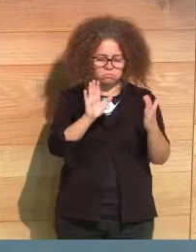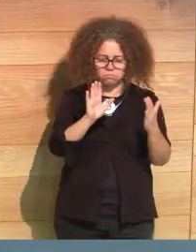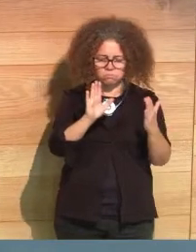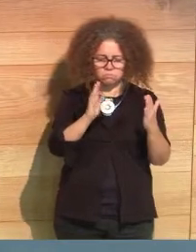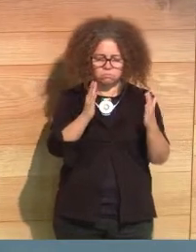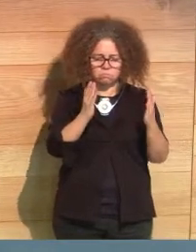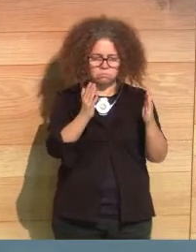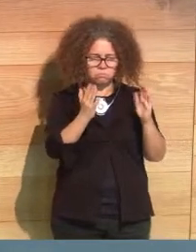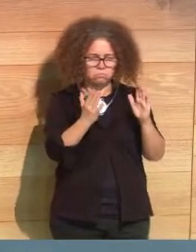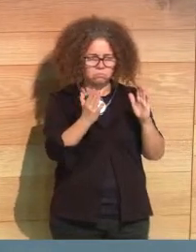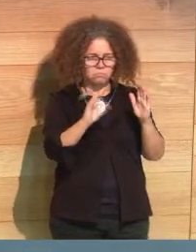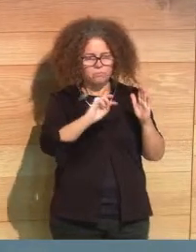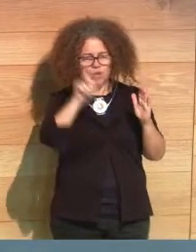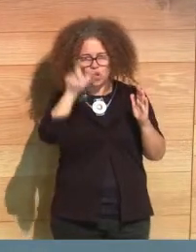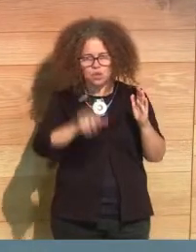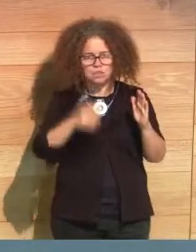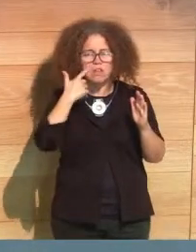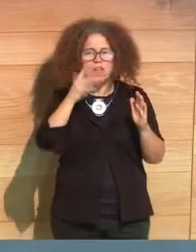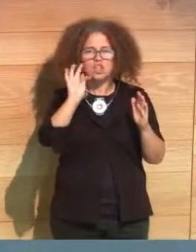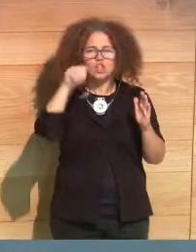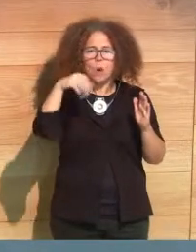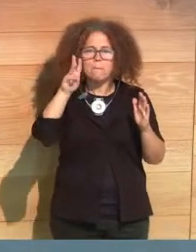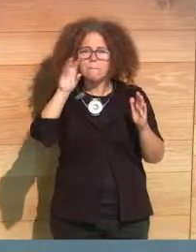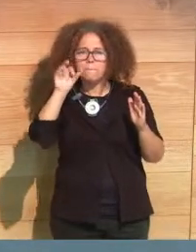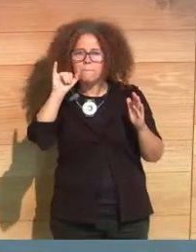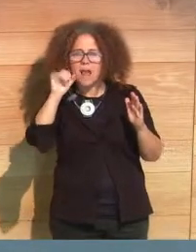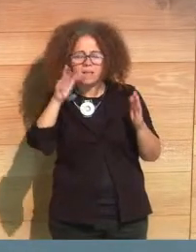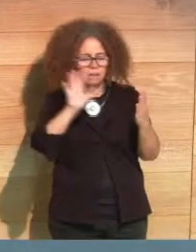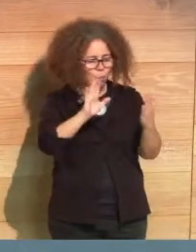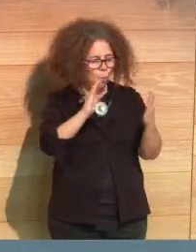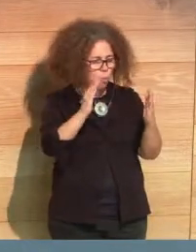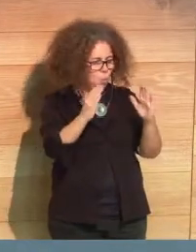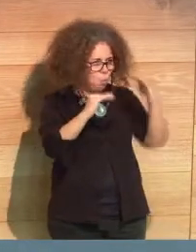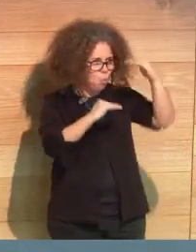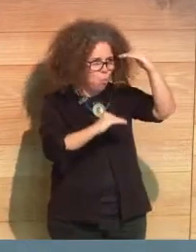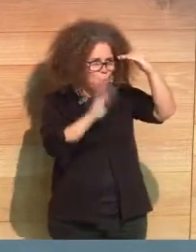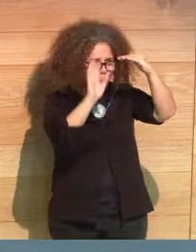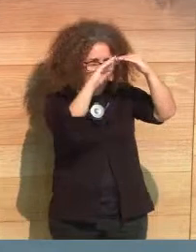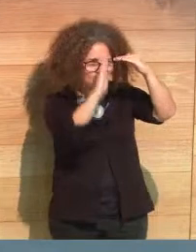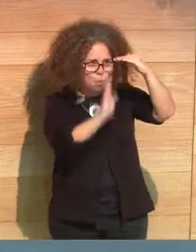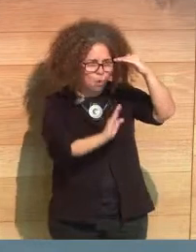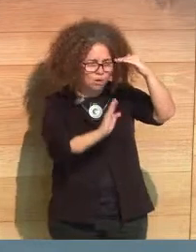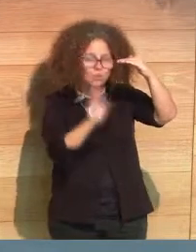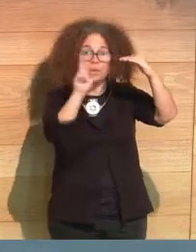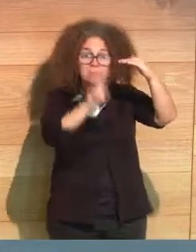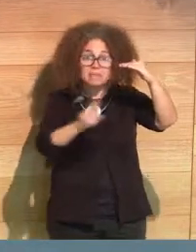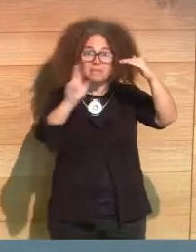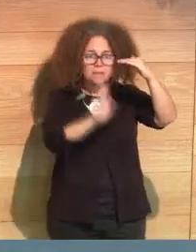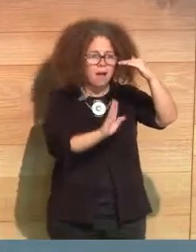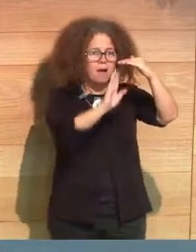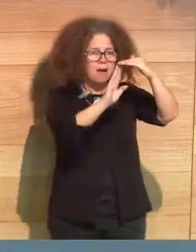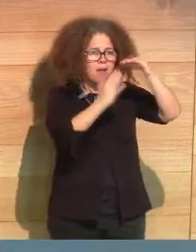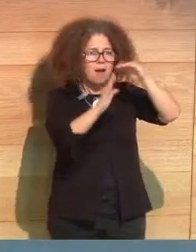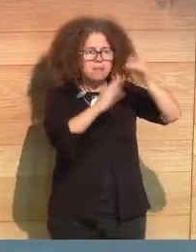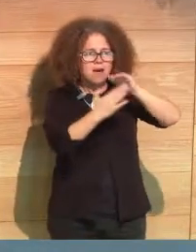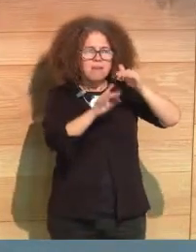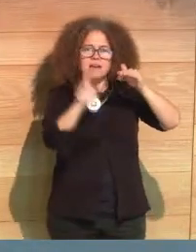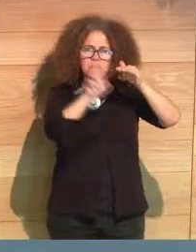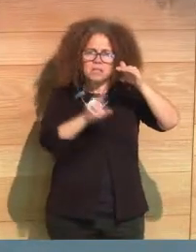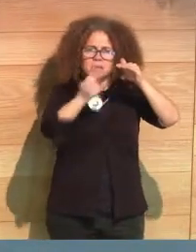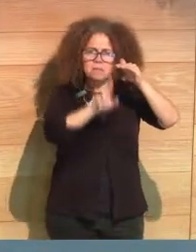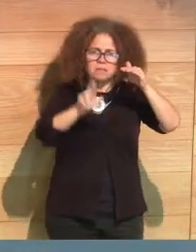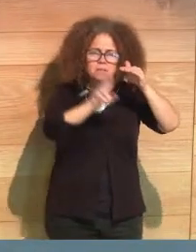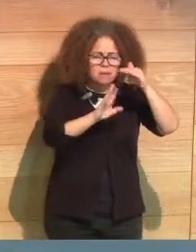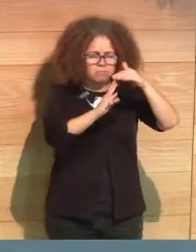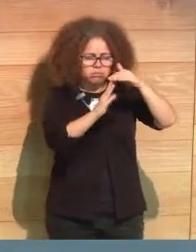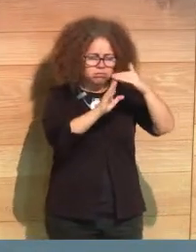and altering the perception, and then you just iterate until you can really move things around and you can really question our